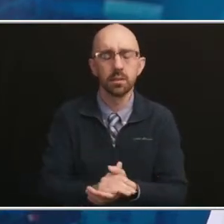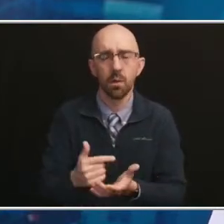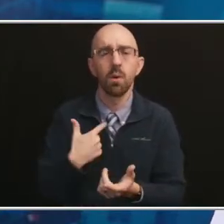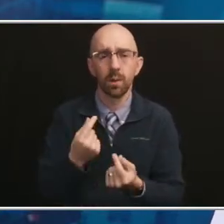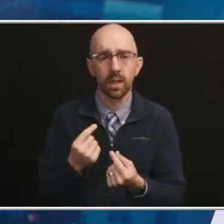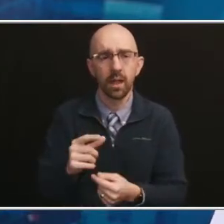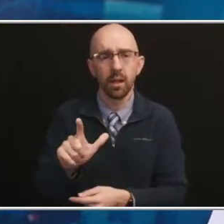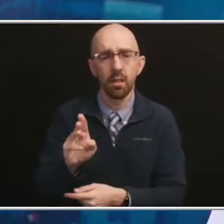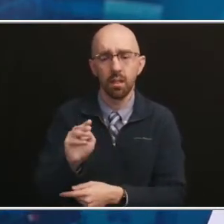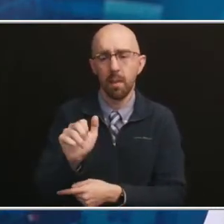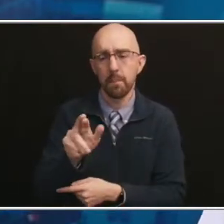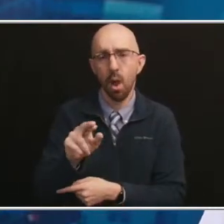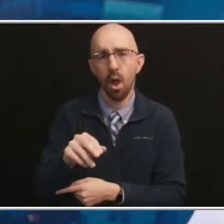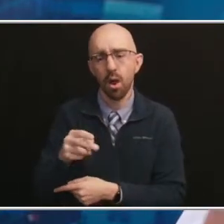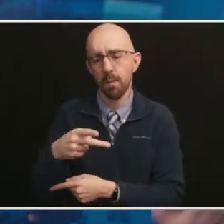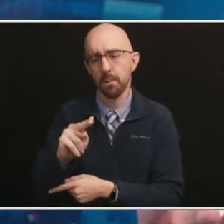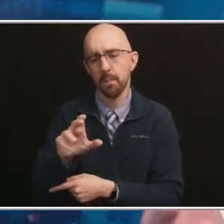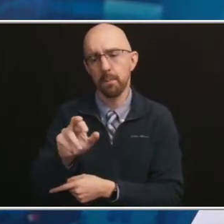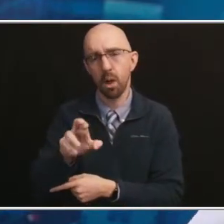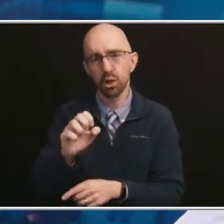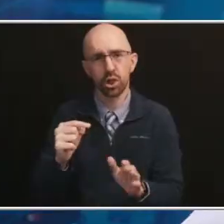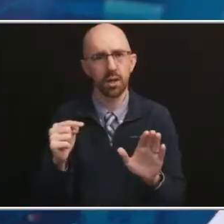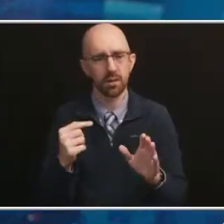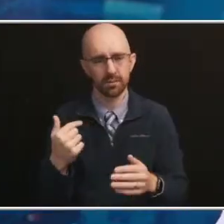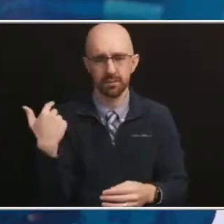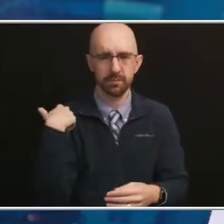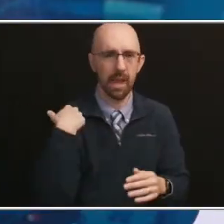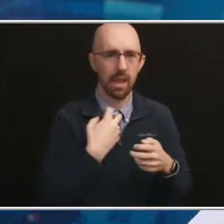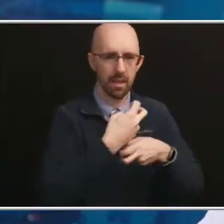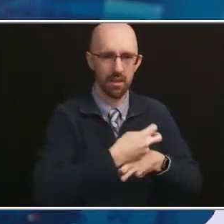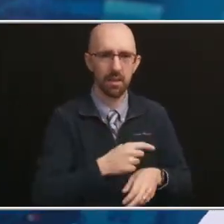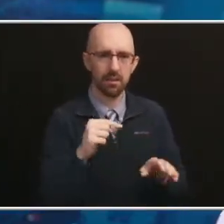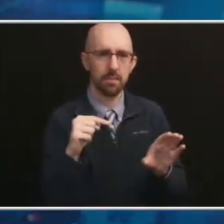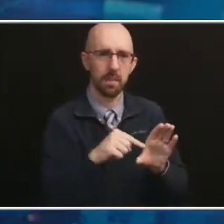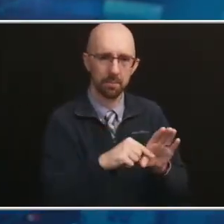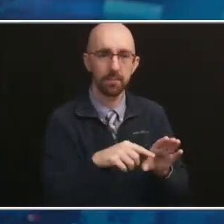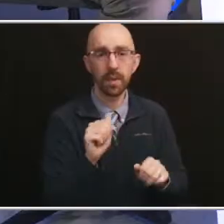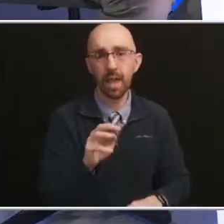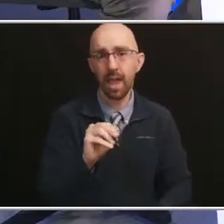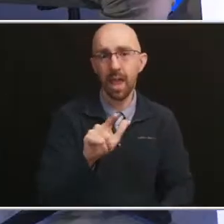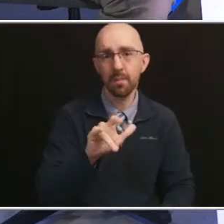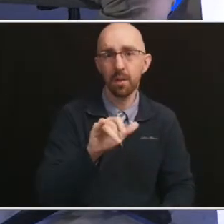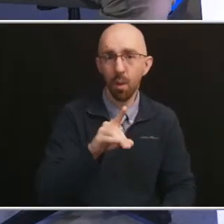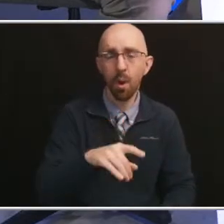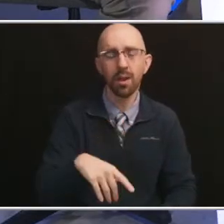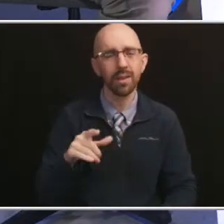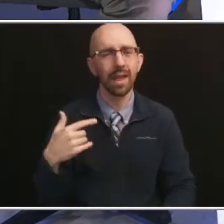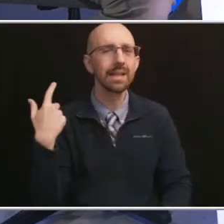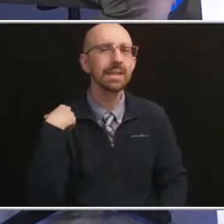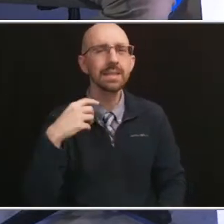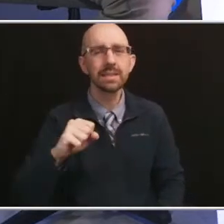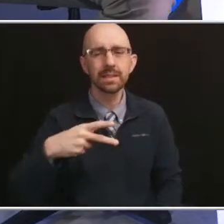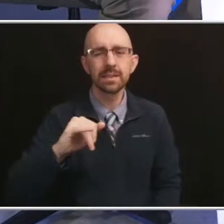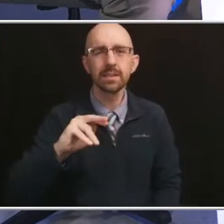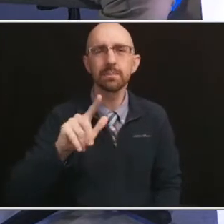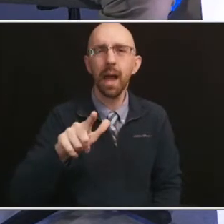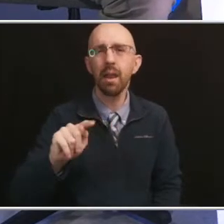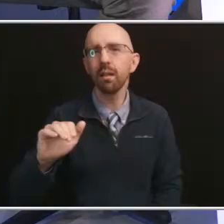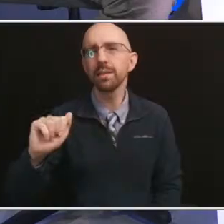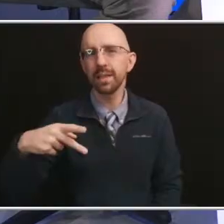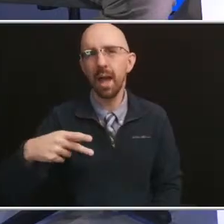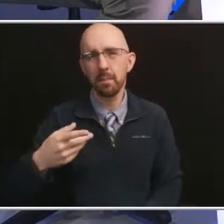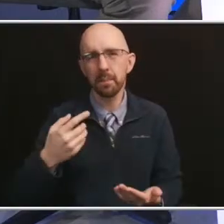puncture at that time. We can now do an amyloid PET or a lumbar puncture. Lumbar puncture is a spinal tap. For people who aren't familiar with that,